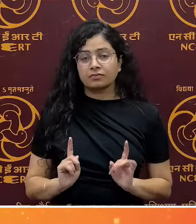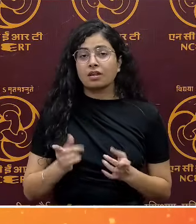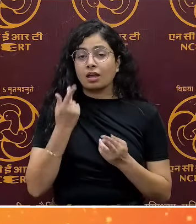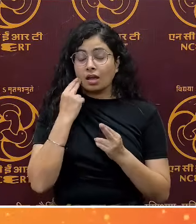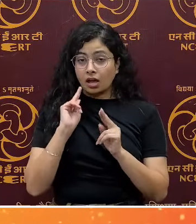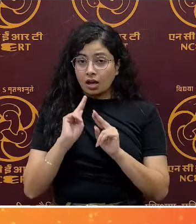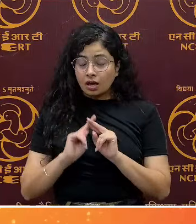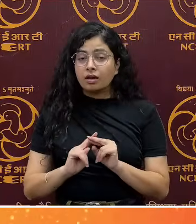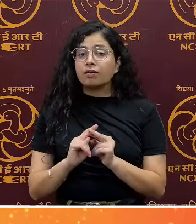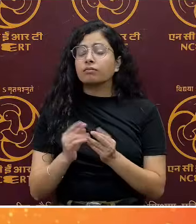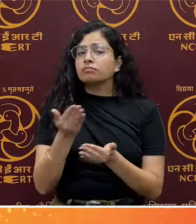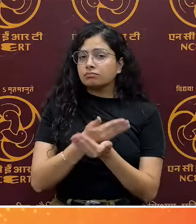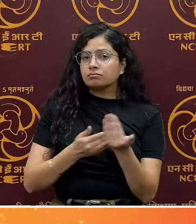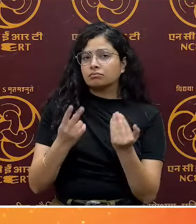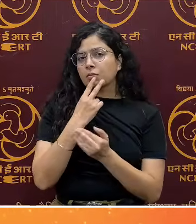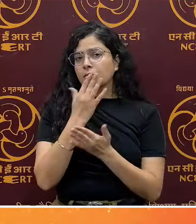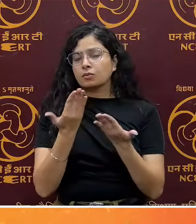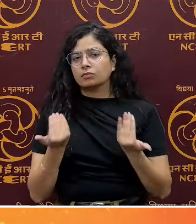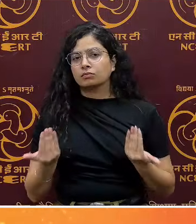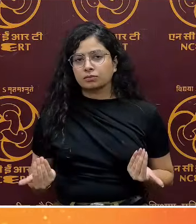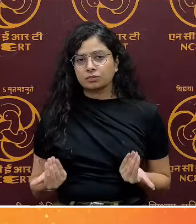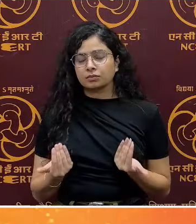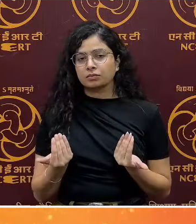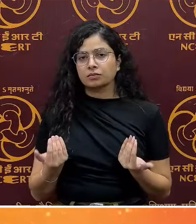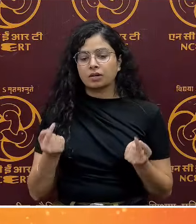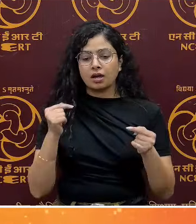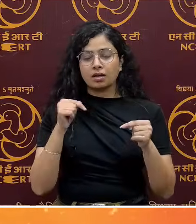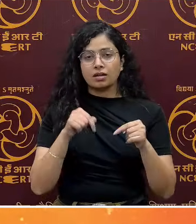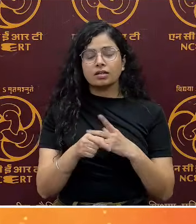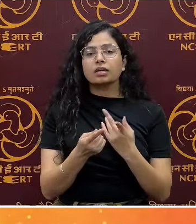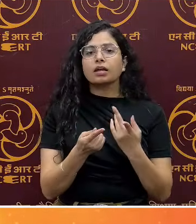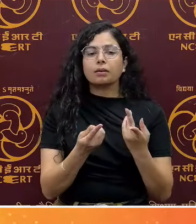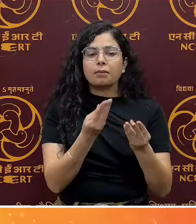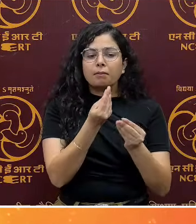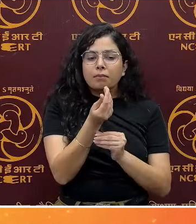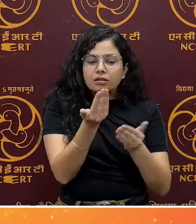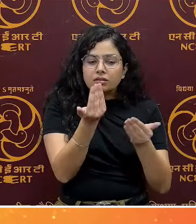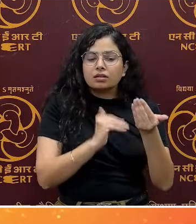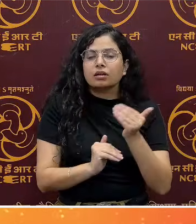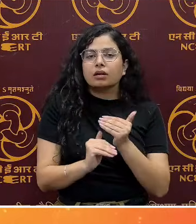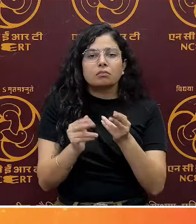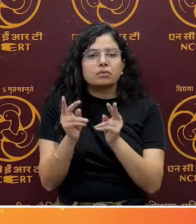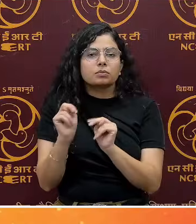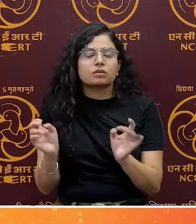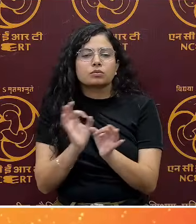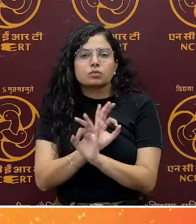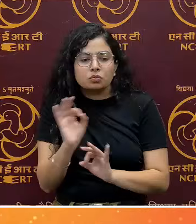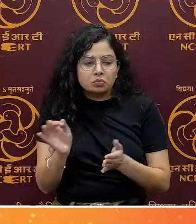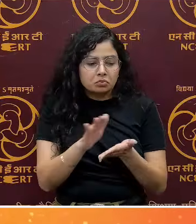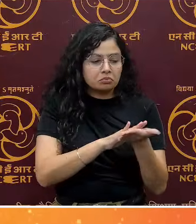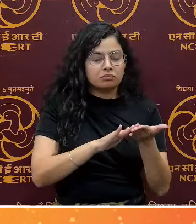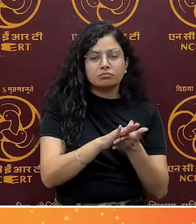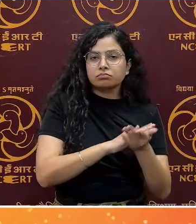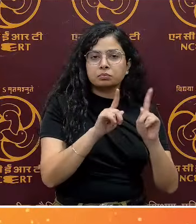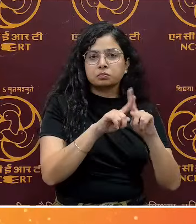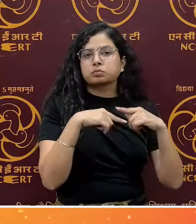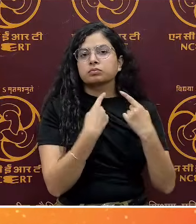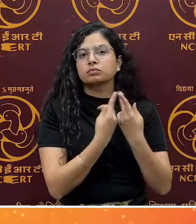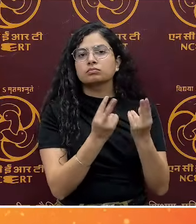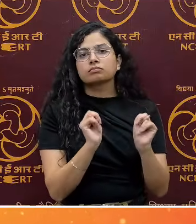we can see, we do not, this is a cost effective. Very It true. does not need a physical laboratory setup.